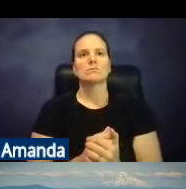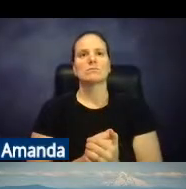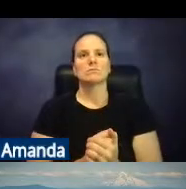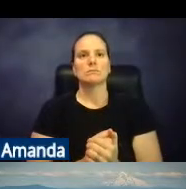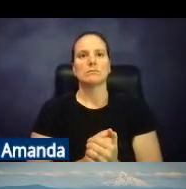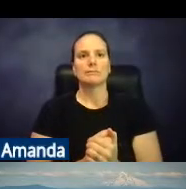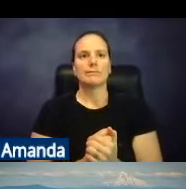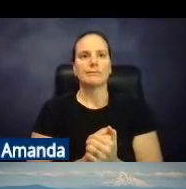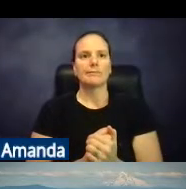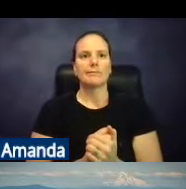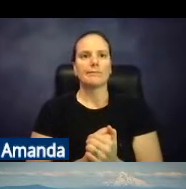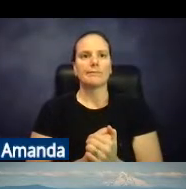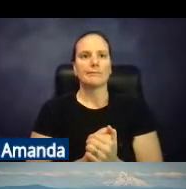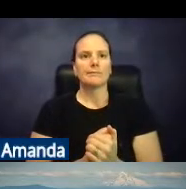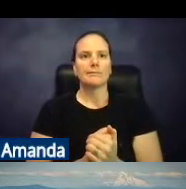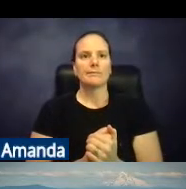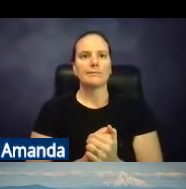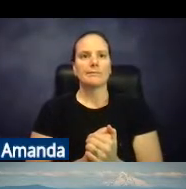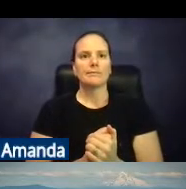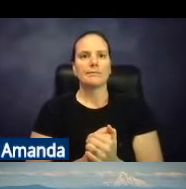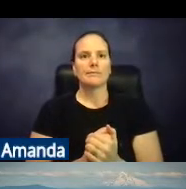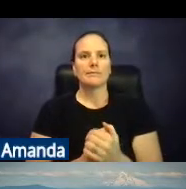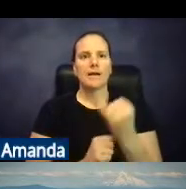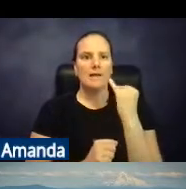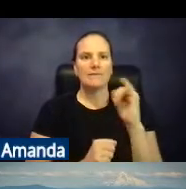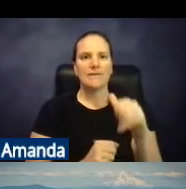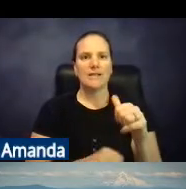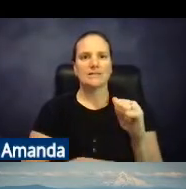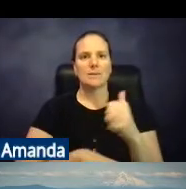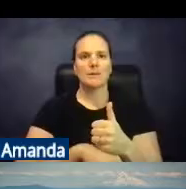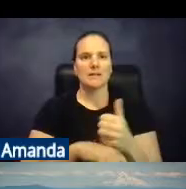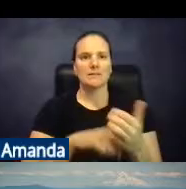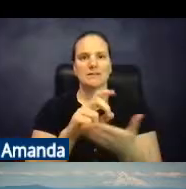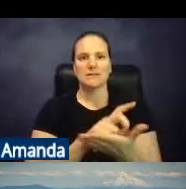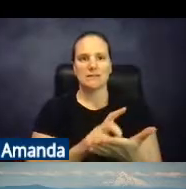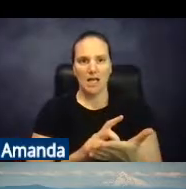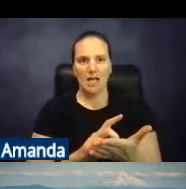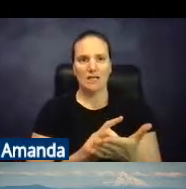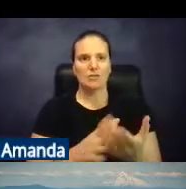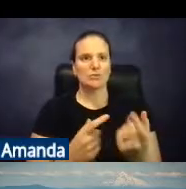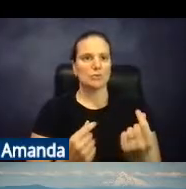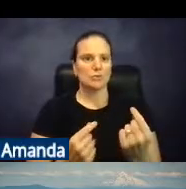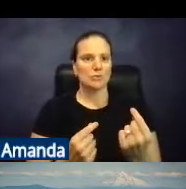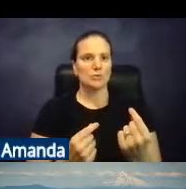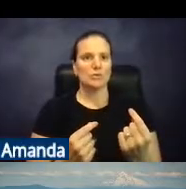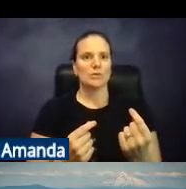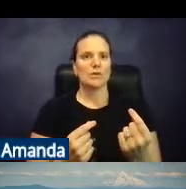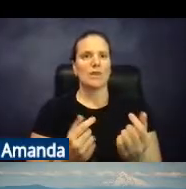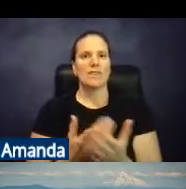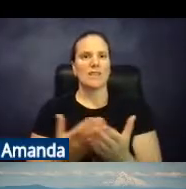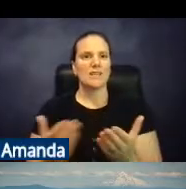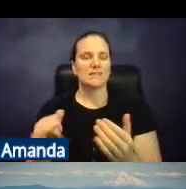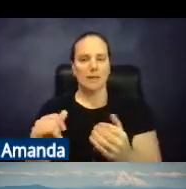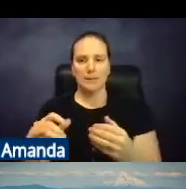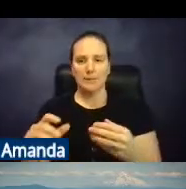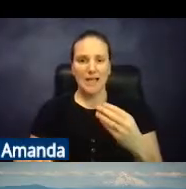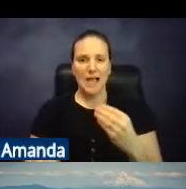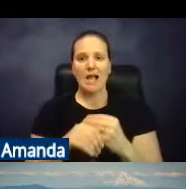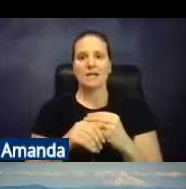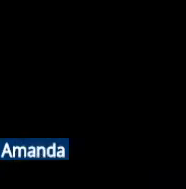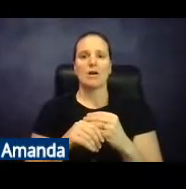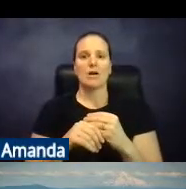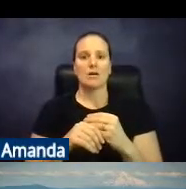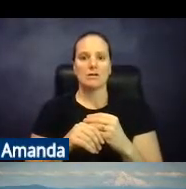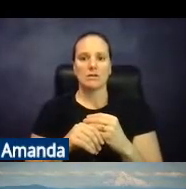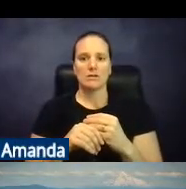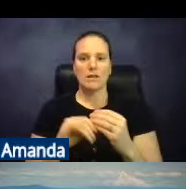whether it's the kind of the base design elements versus are there things that can be added on. I think they came